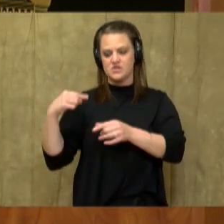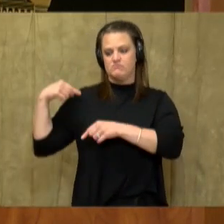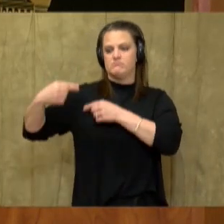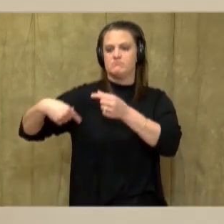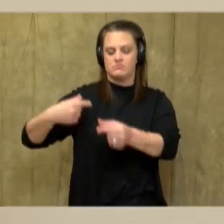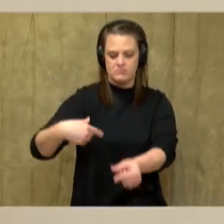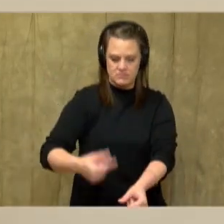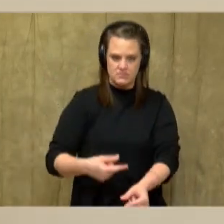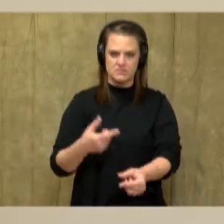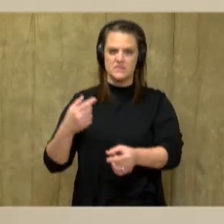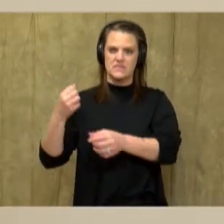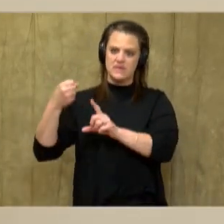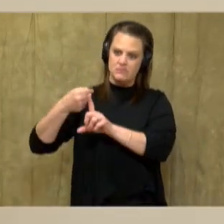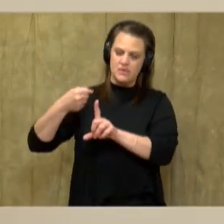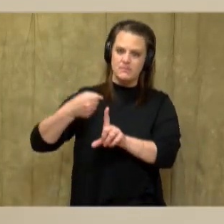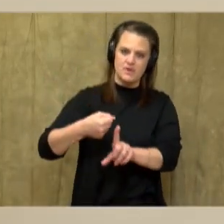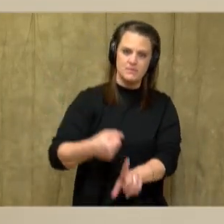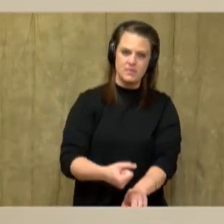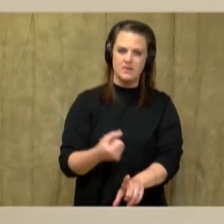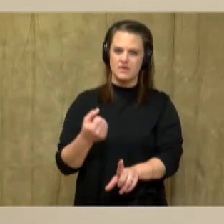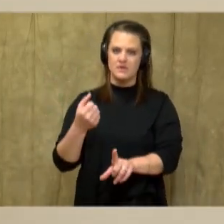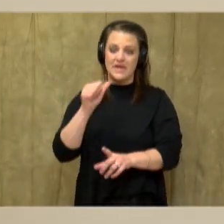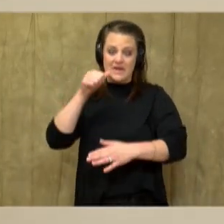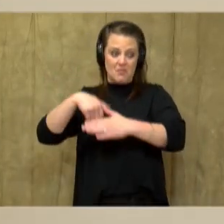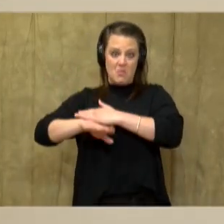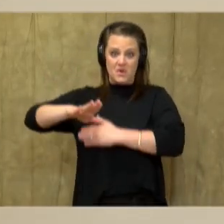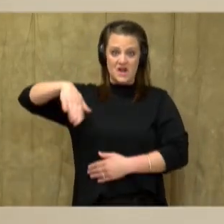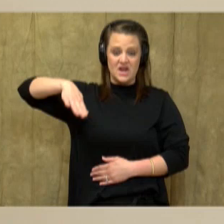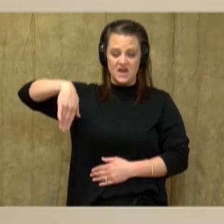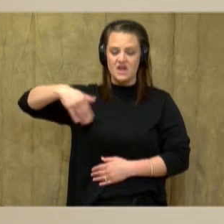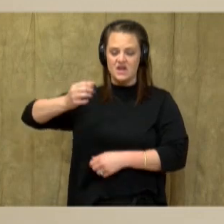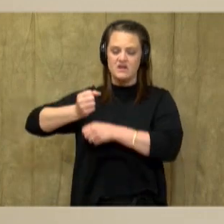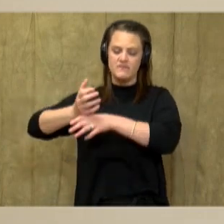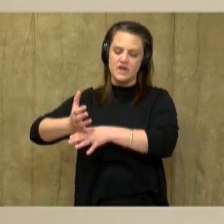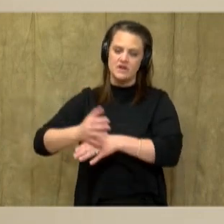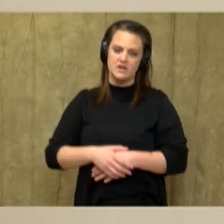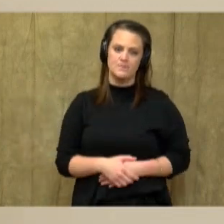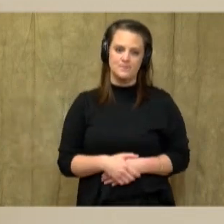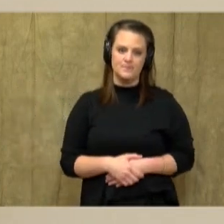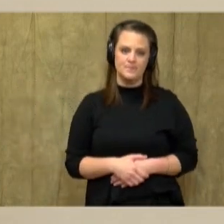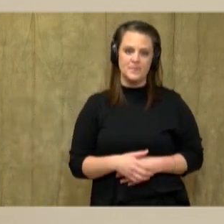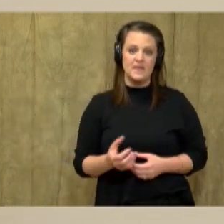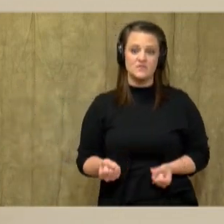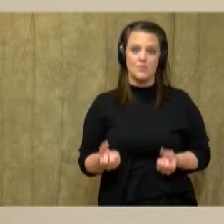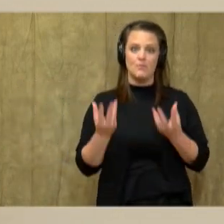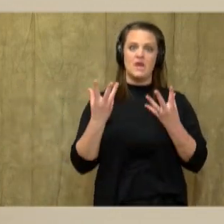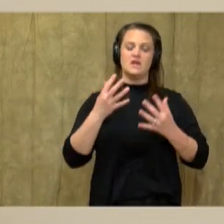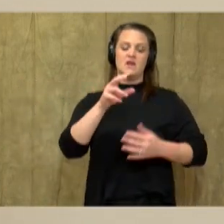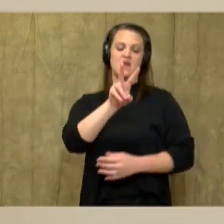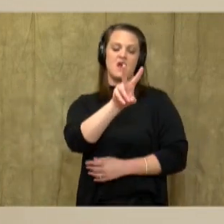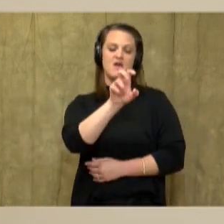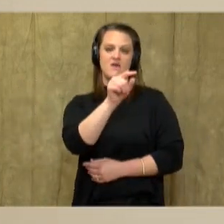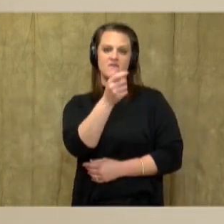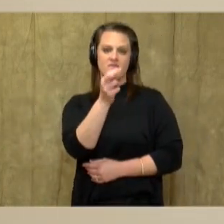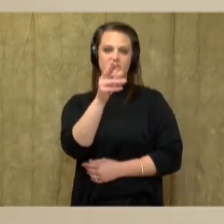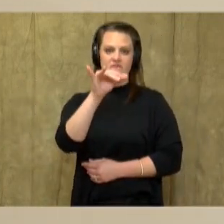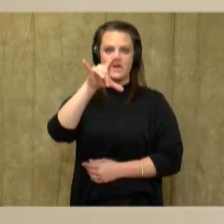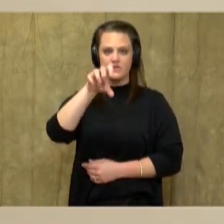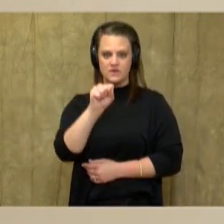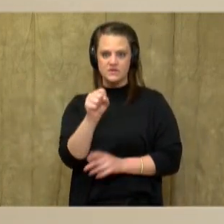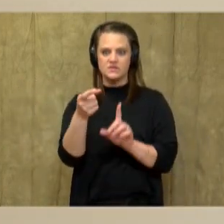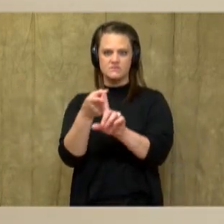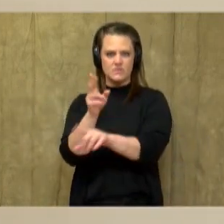generations that were even at that time unborn. You see many U.S. veterans that